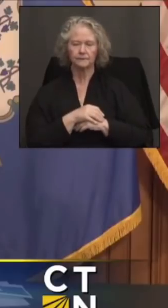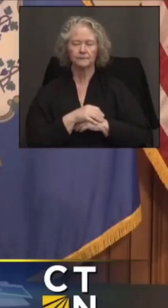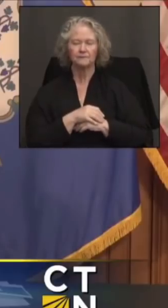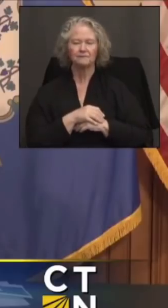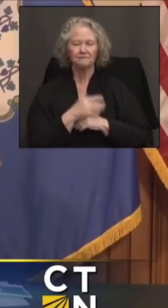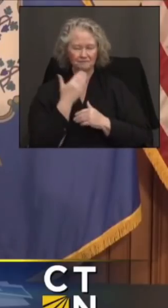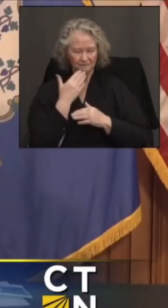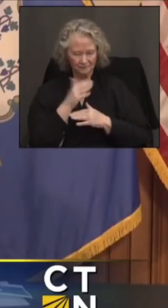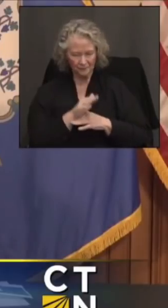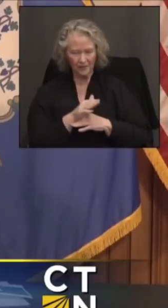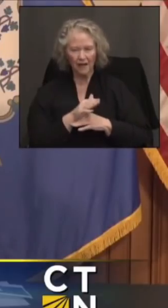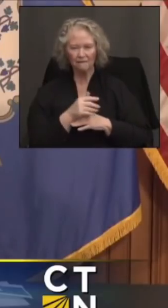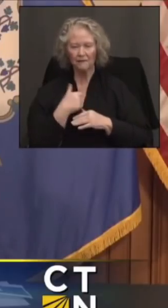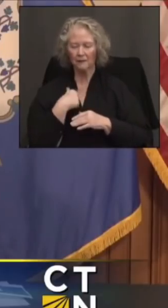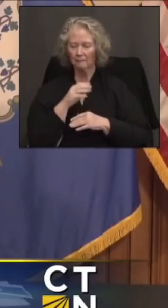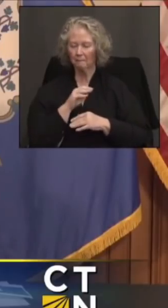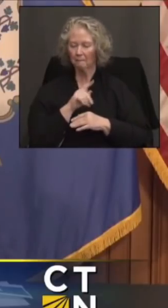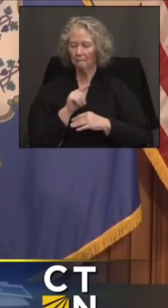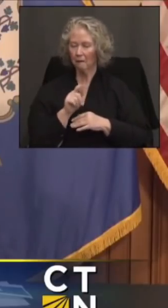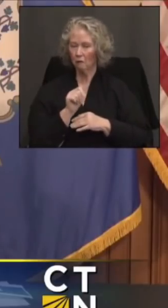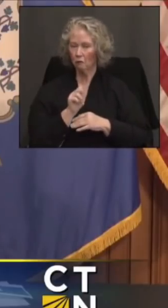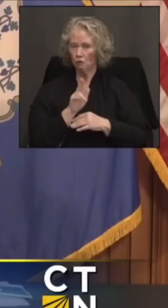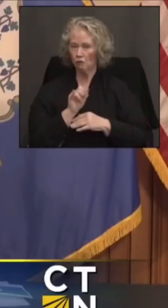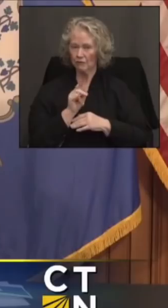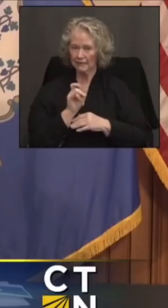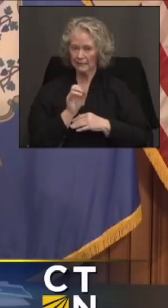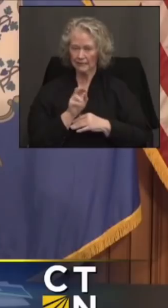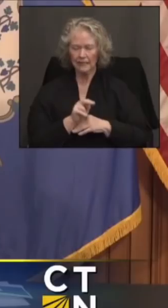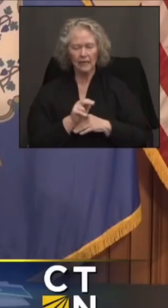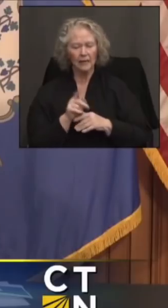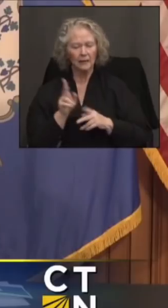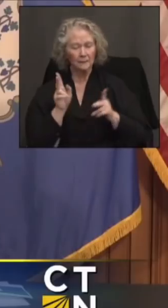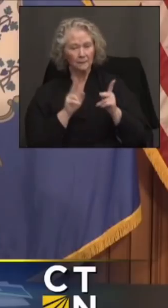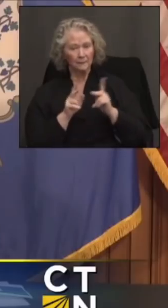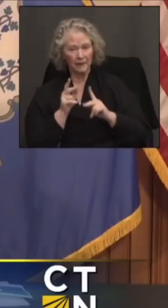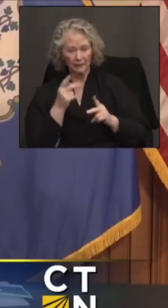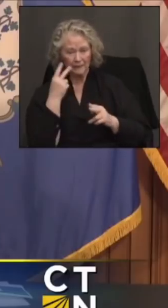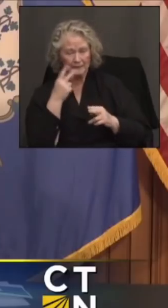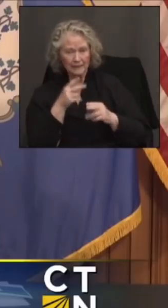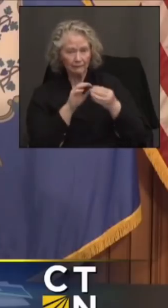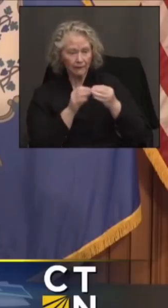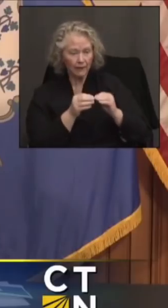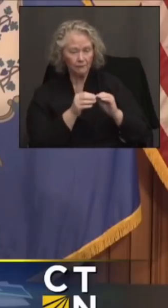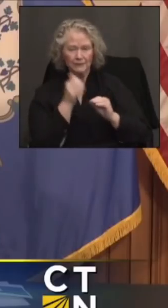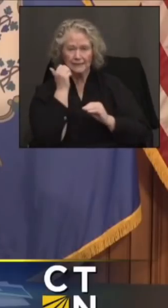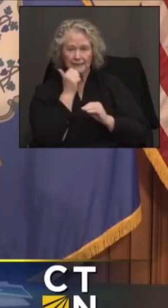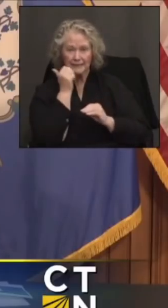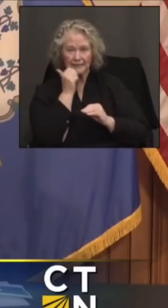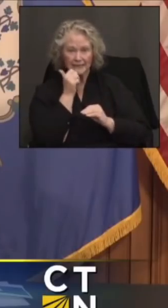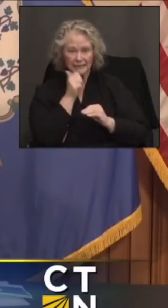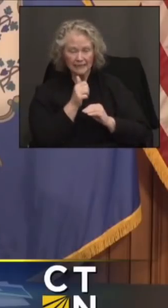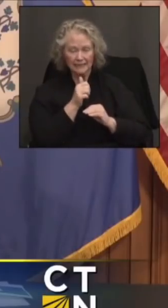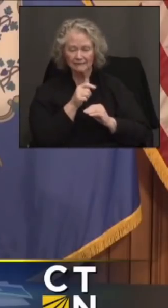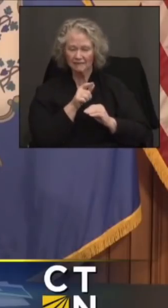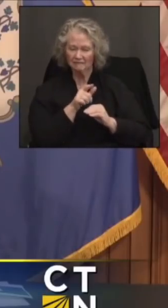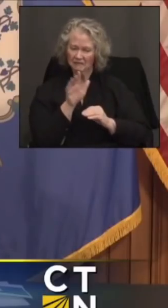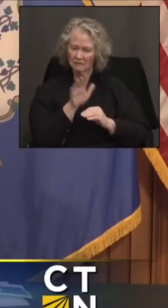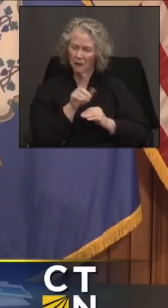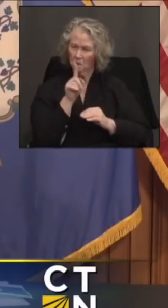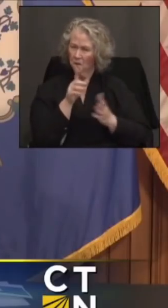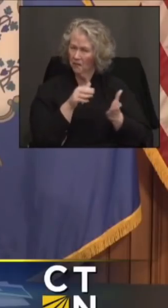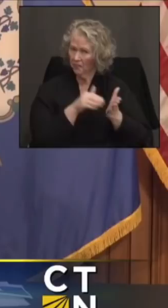And good afternoon, Governor. Matt Austin with NBC Connecticut. I mean, when people do see the stats still, the daily case numbers, about 1,000 or